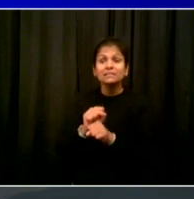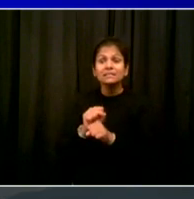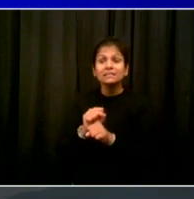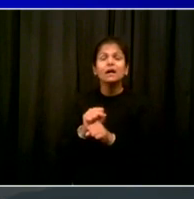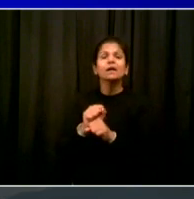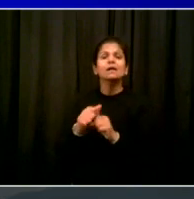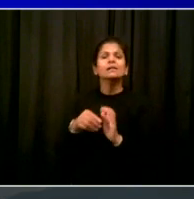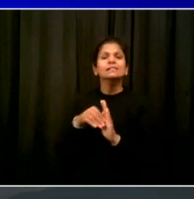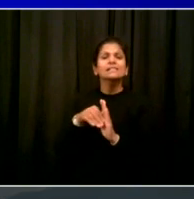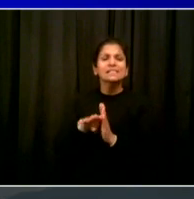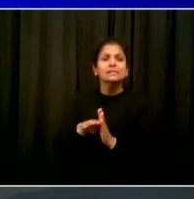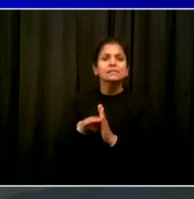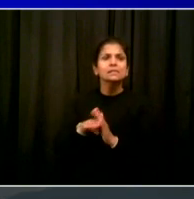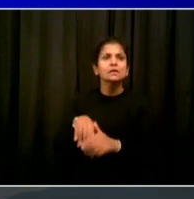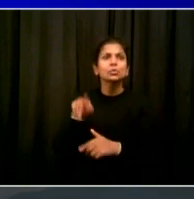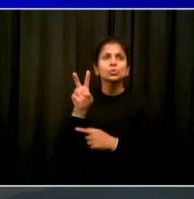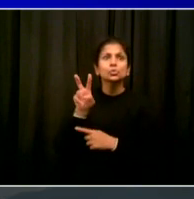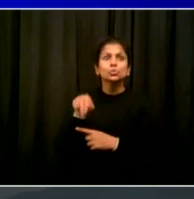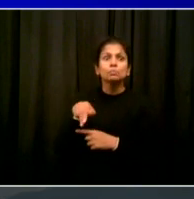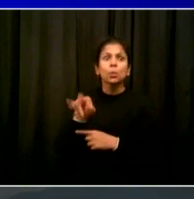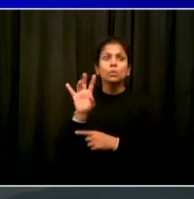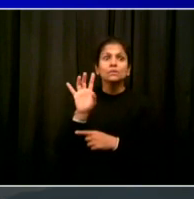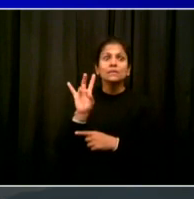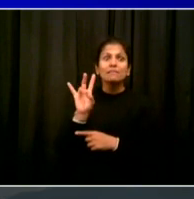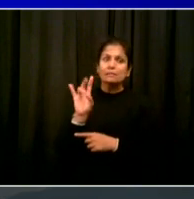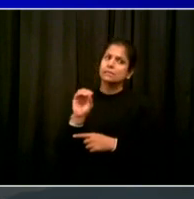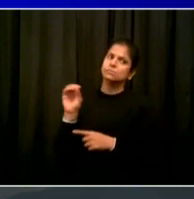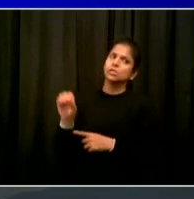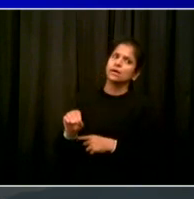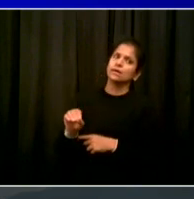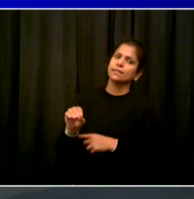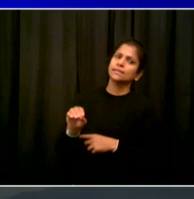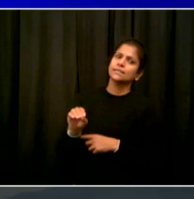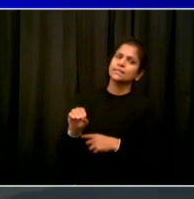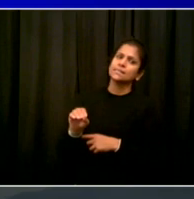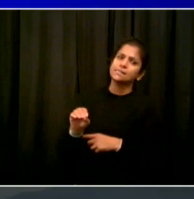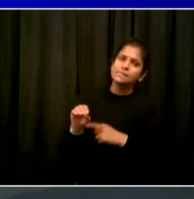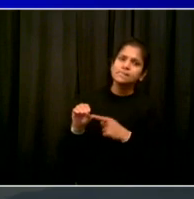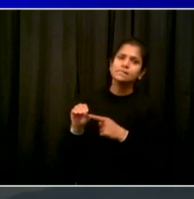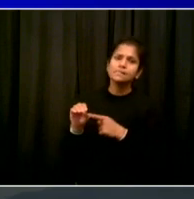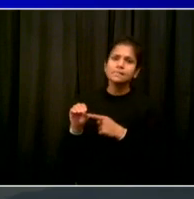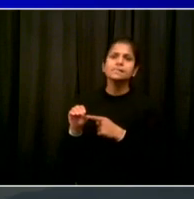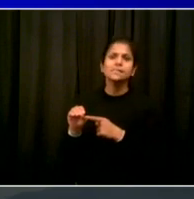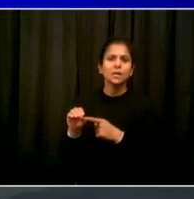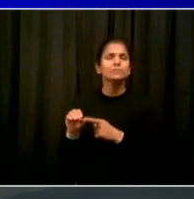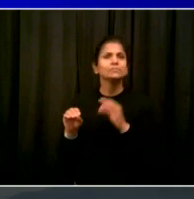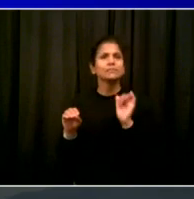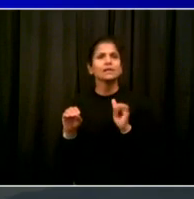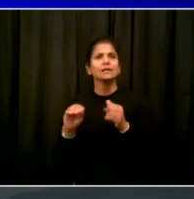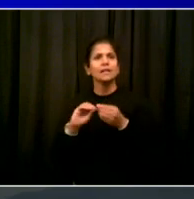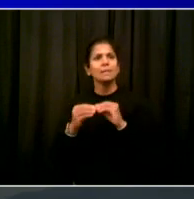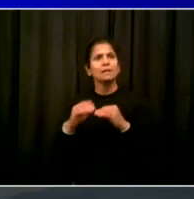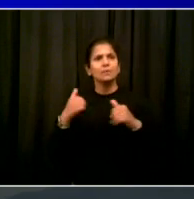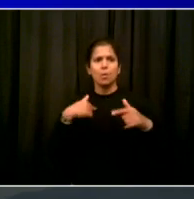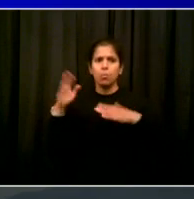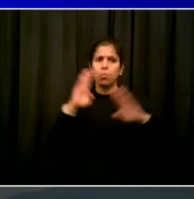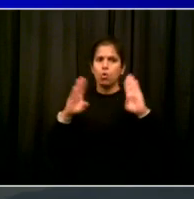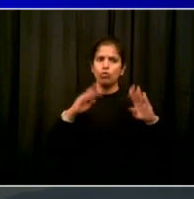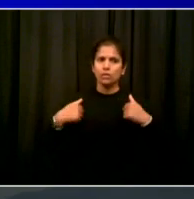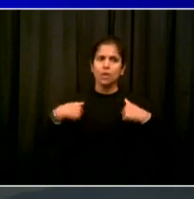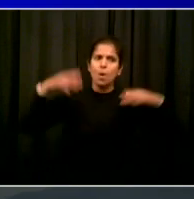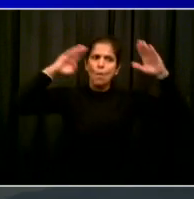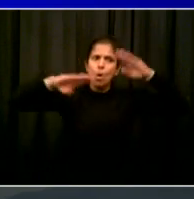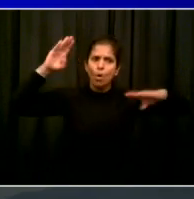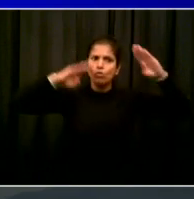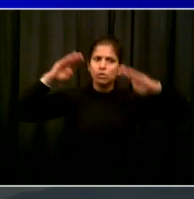is 2.70%. That would be undoubtedly and is a worrisome number. To be fair, every day